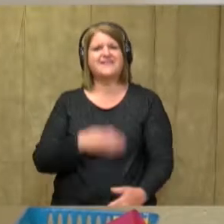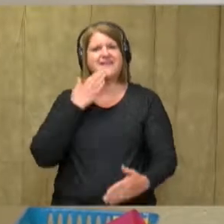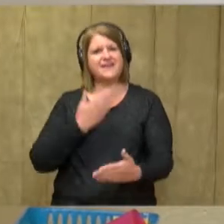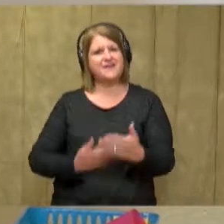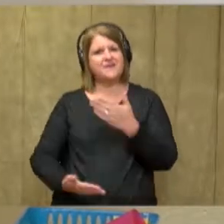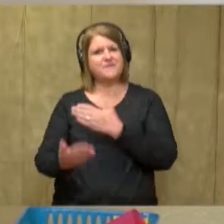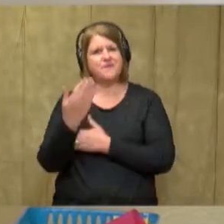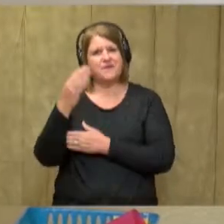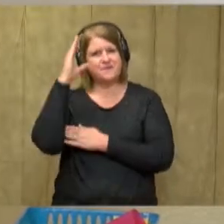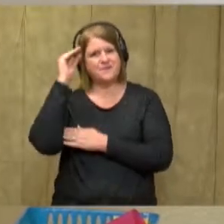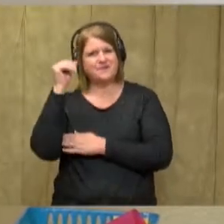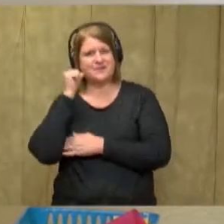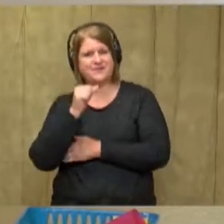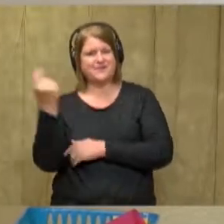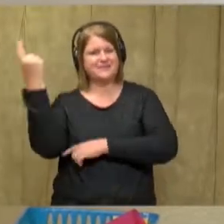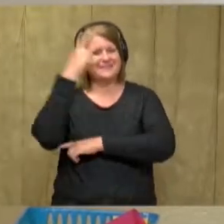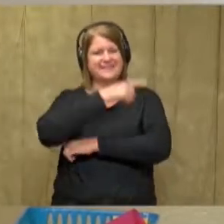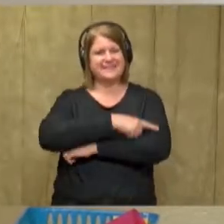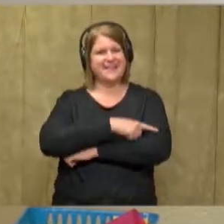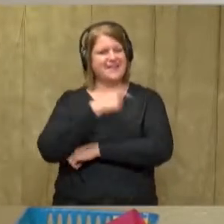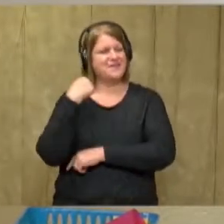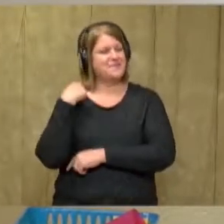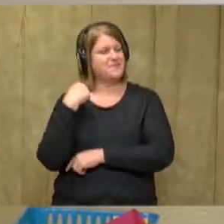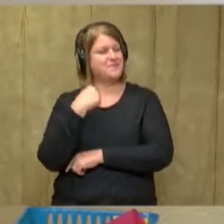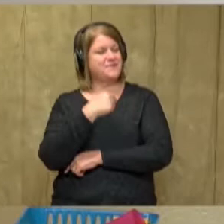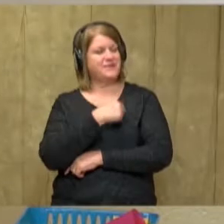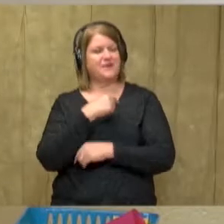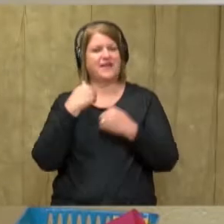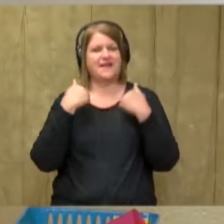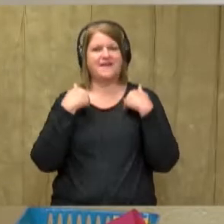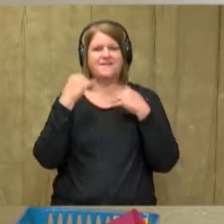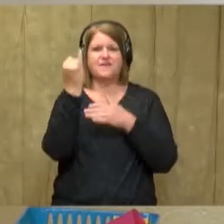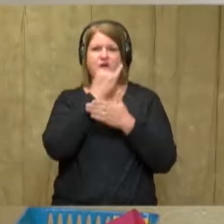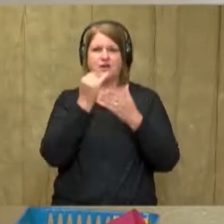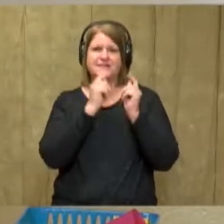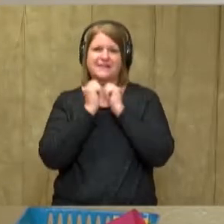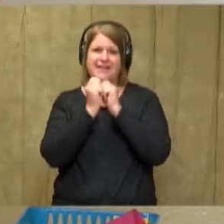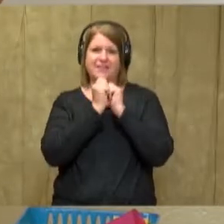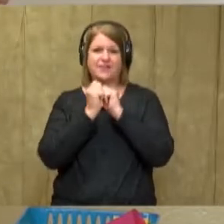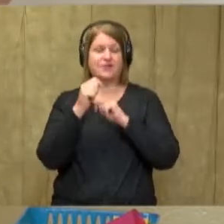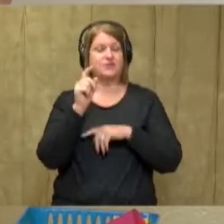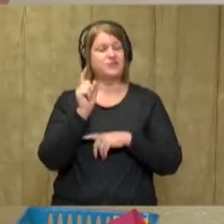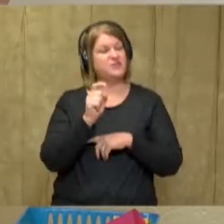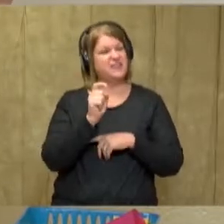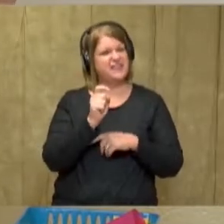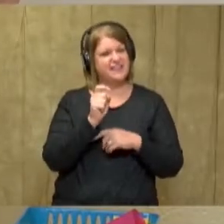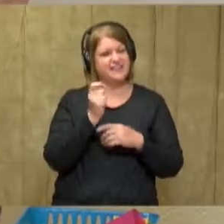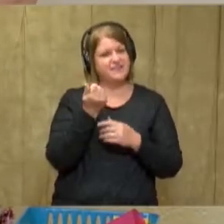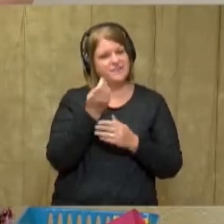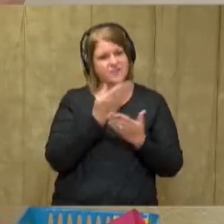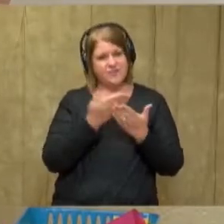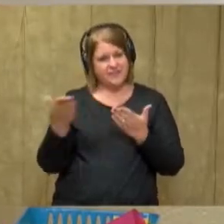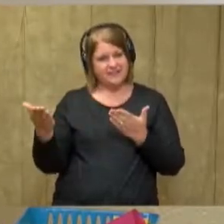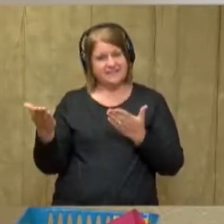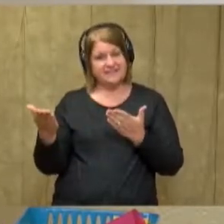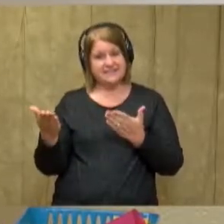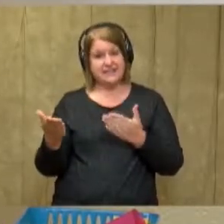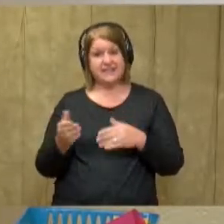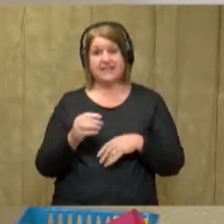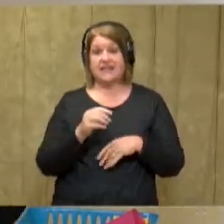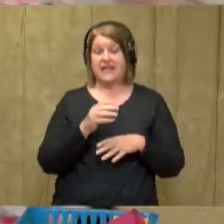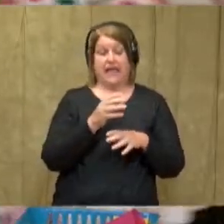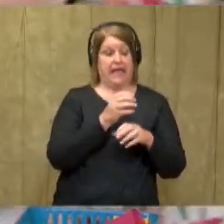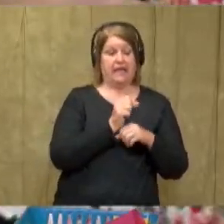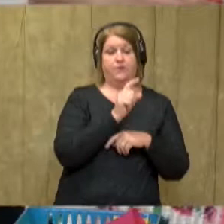Good morning, boys and girls. Today we're going to have art together. So you're going to need a few supplies. So if you can get